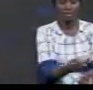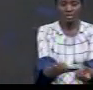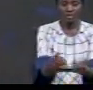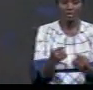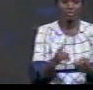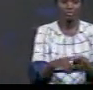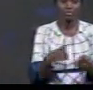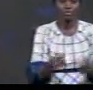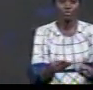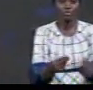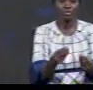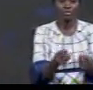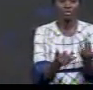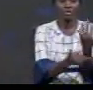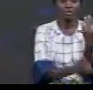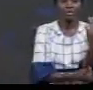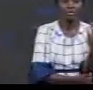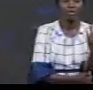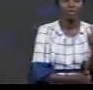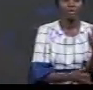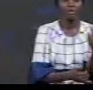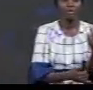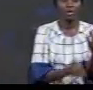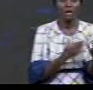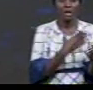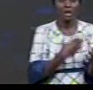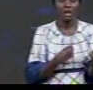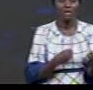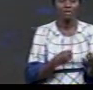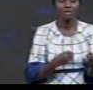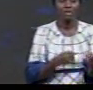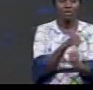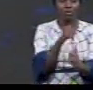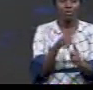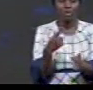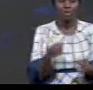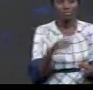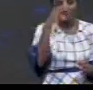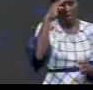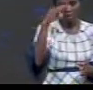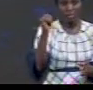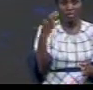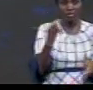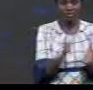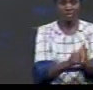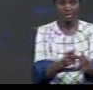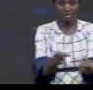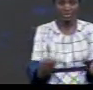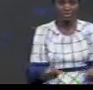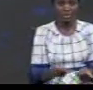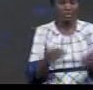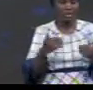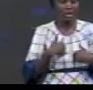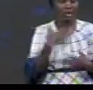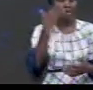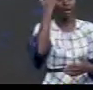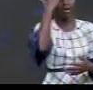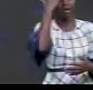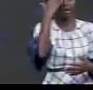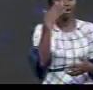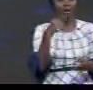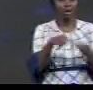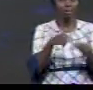verse 35, and when the men of that place had knowledge of